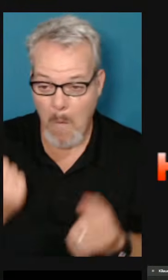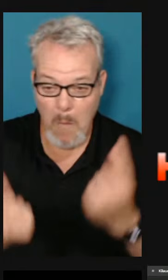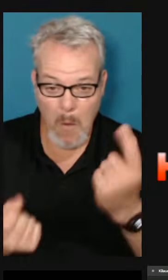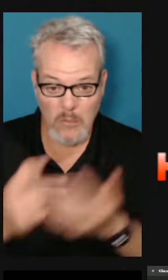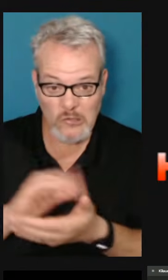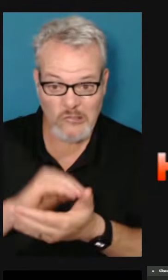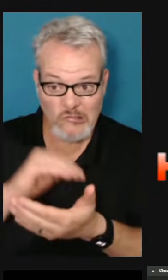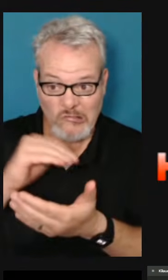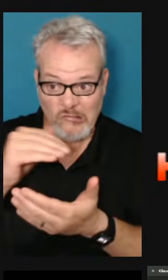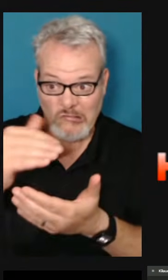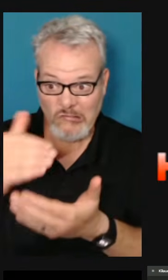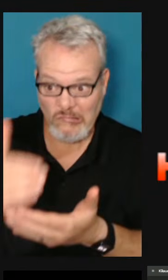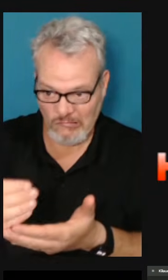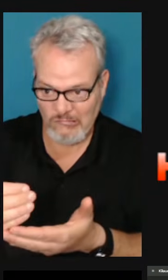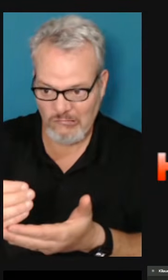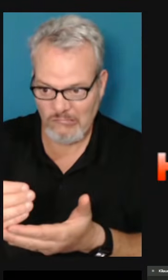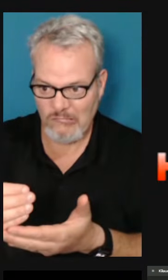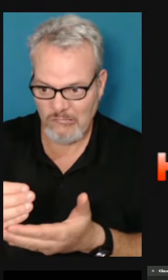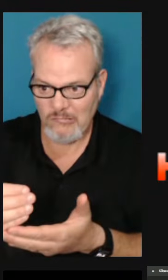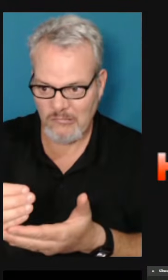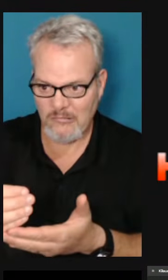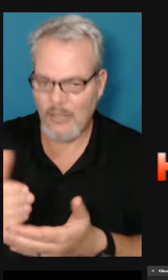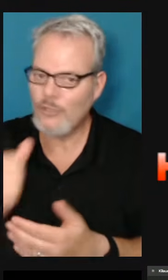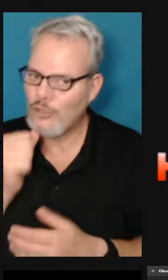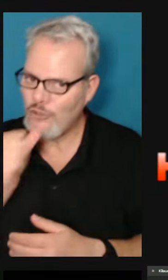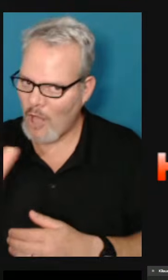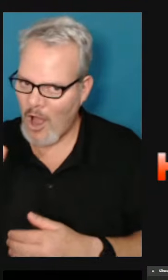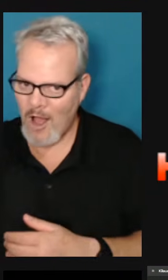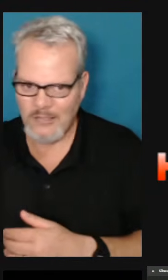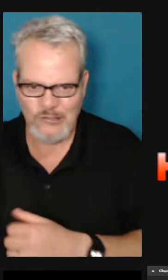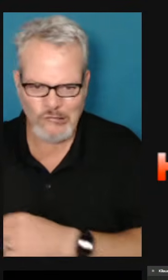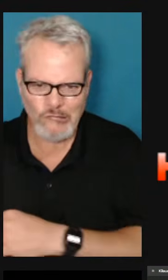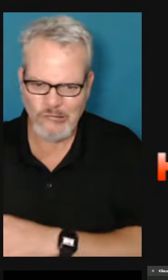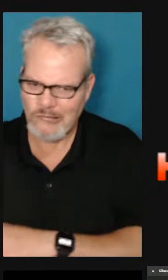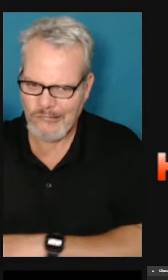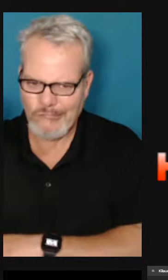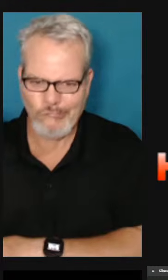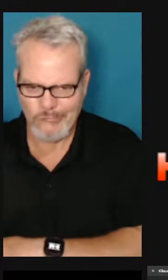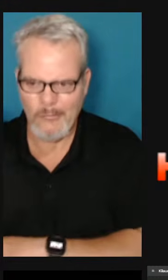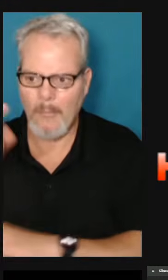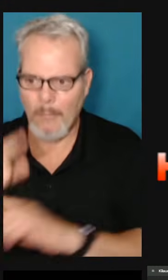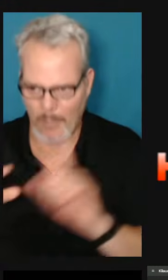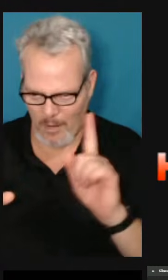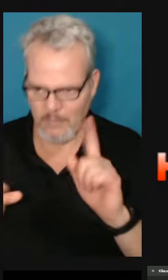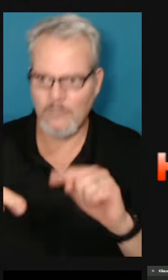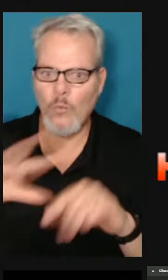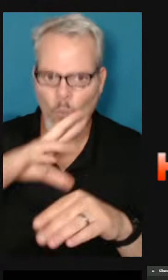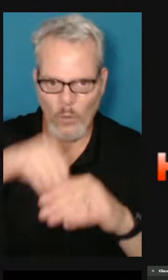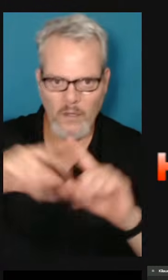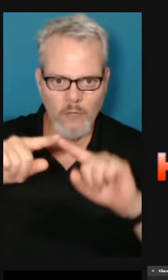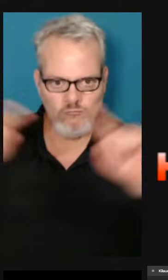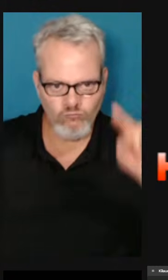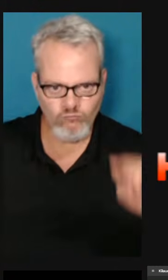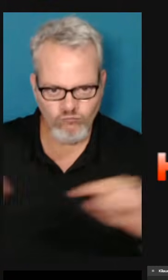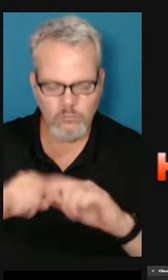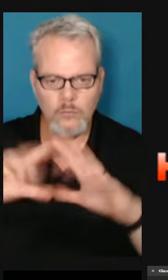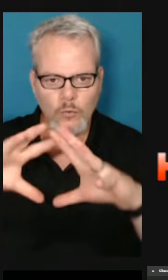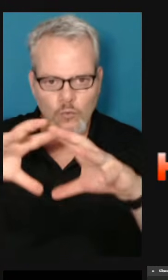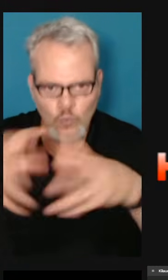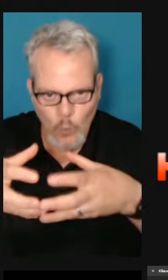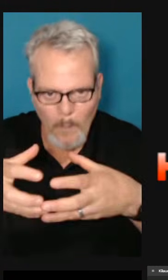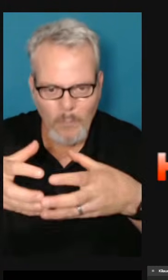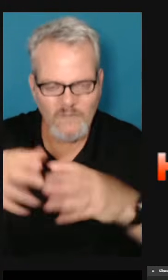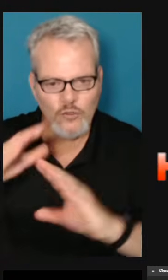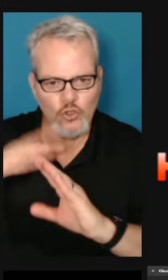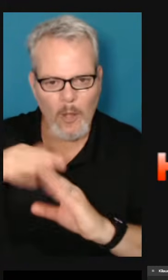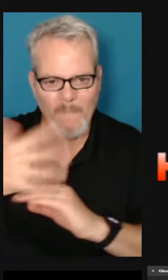here are not the highest we've seen, but in this group of the highest ones that we've seen here. It's in the top 5.